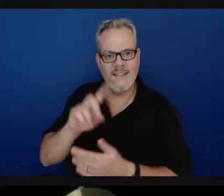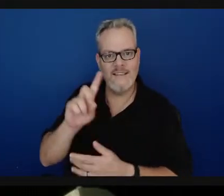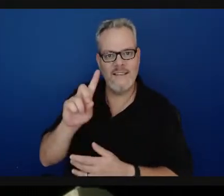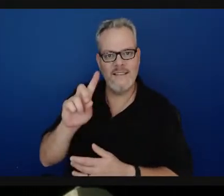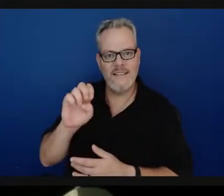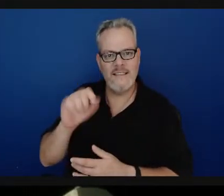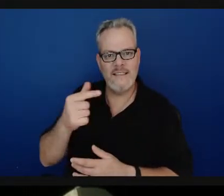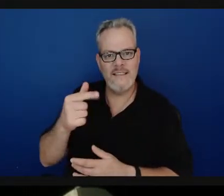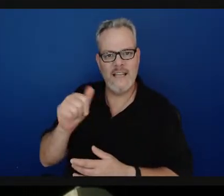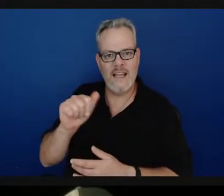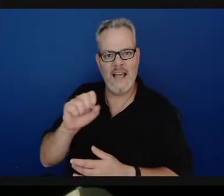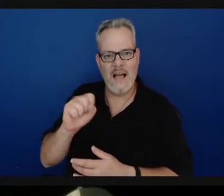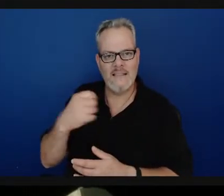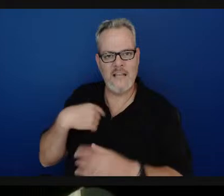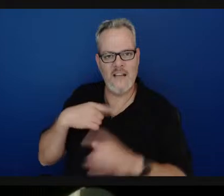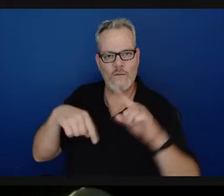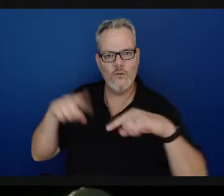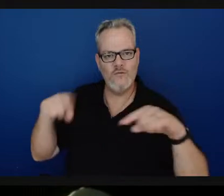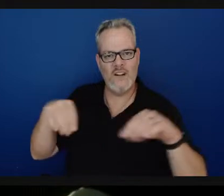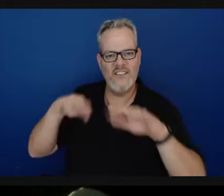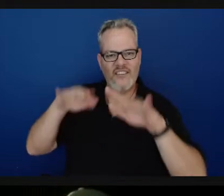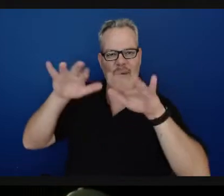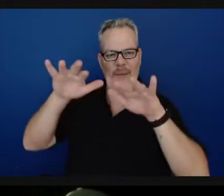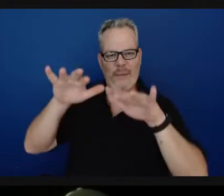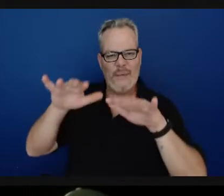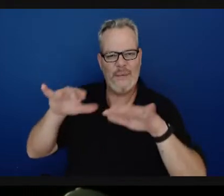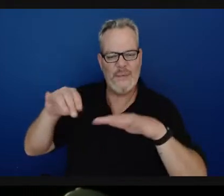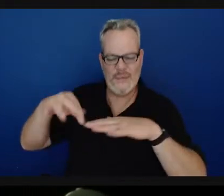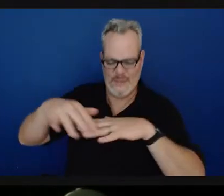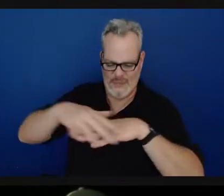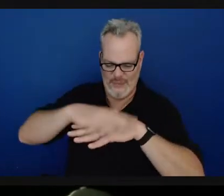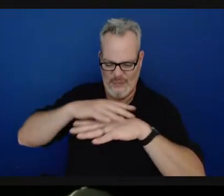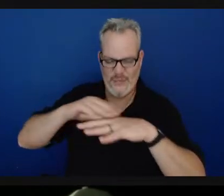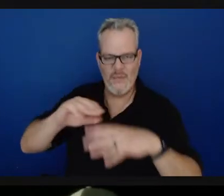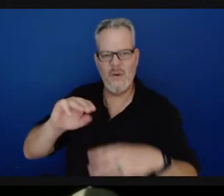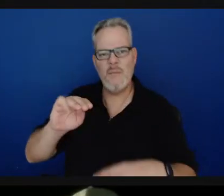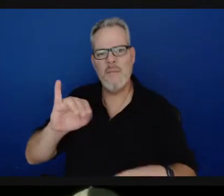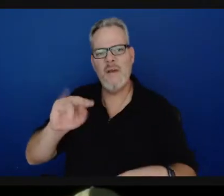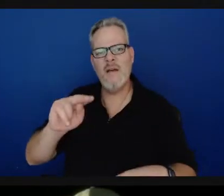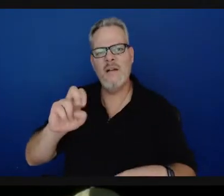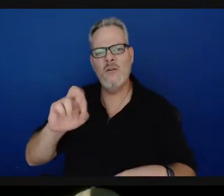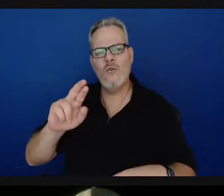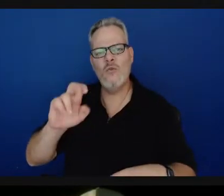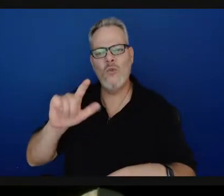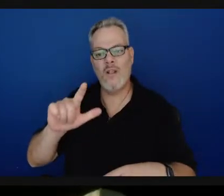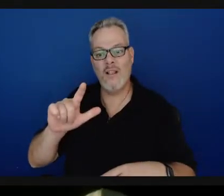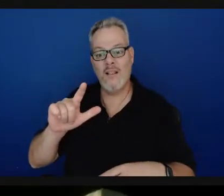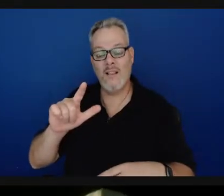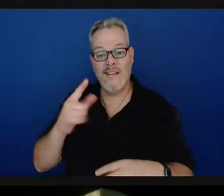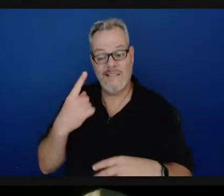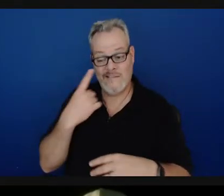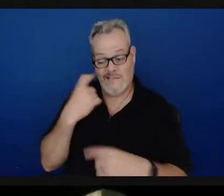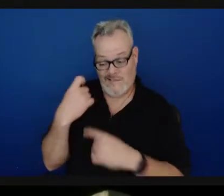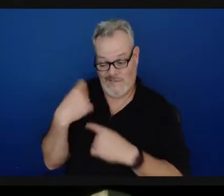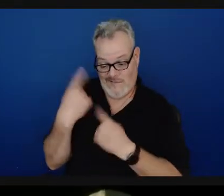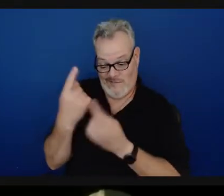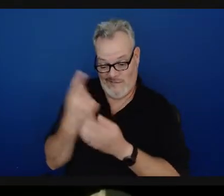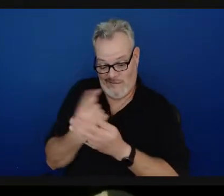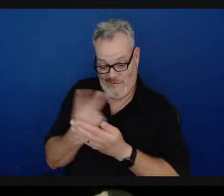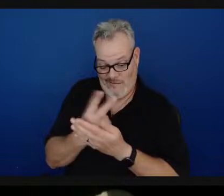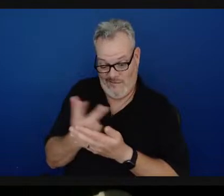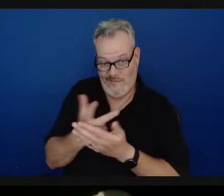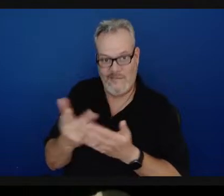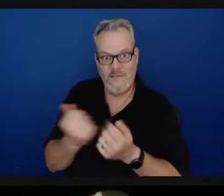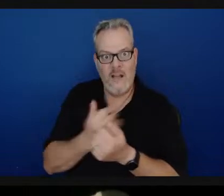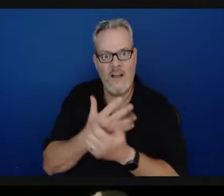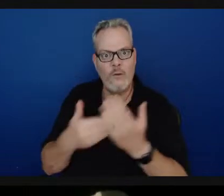mineral deposits, because much of this was, or all of this was flooded with lava over the last few weeks here. And so only where you still have degassing do you see that